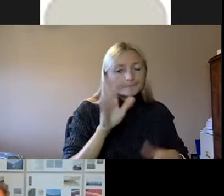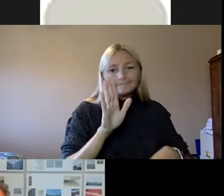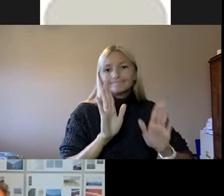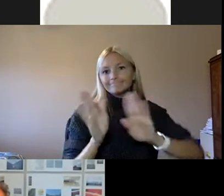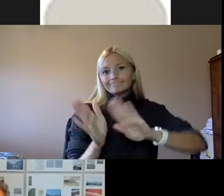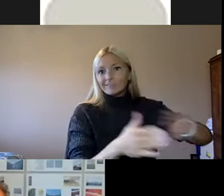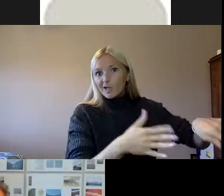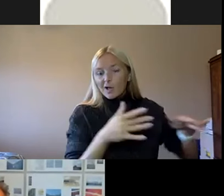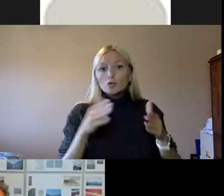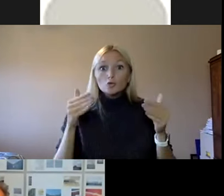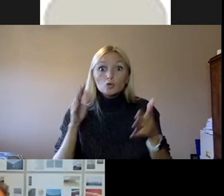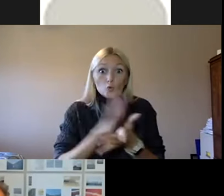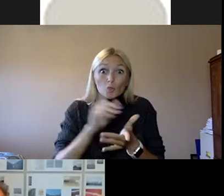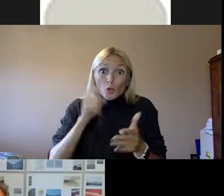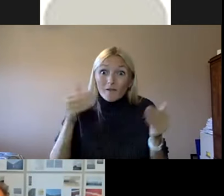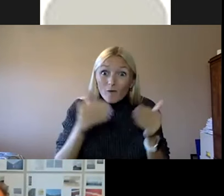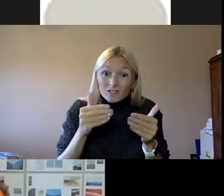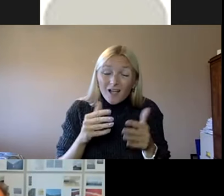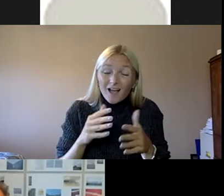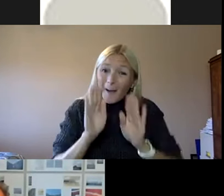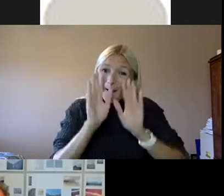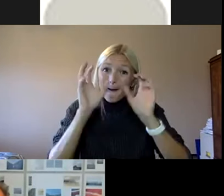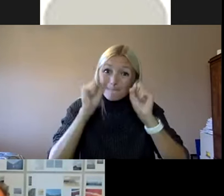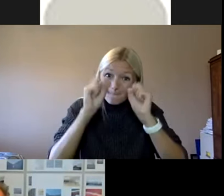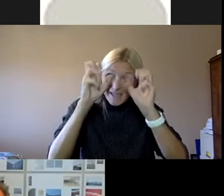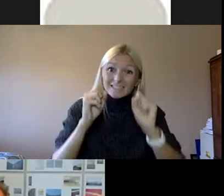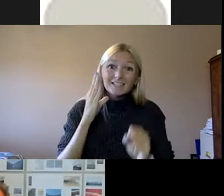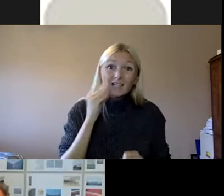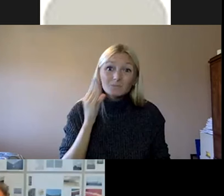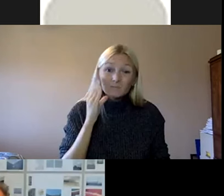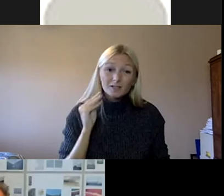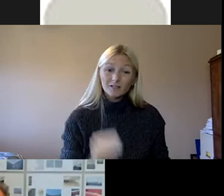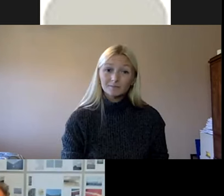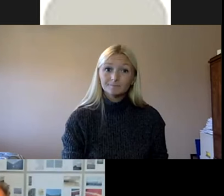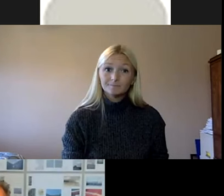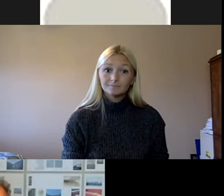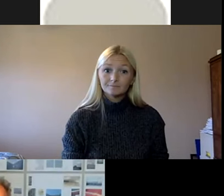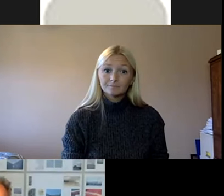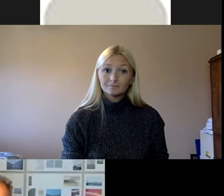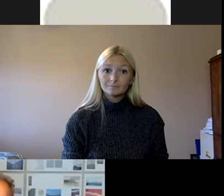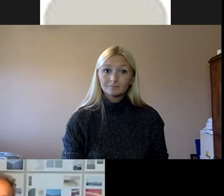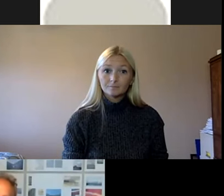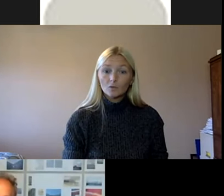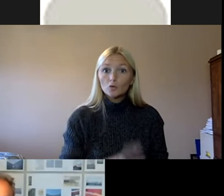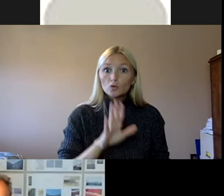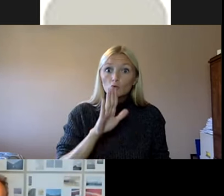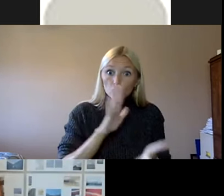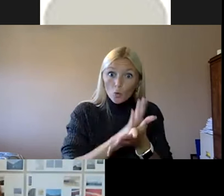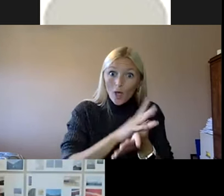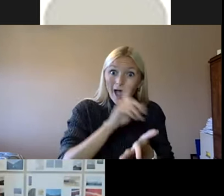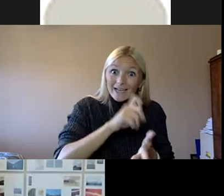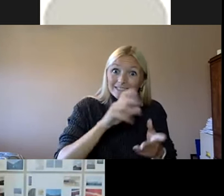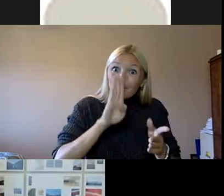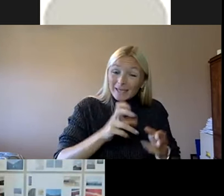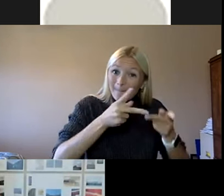amazing experiences. So it's what we call place-based learning, which means that a school has to be a place to do